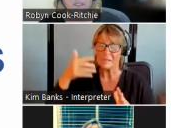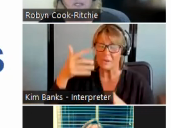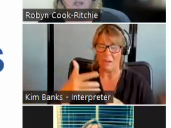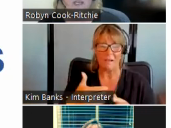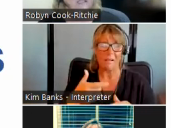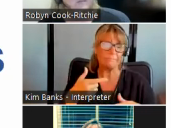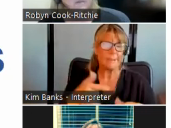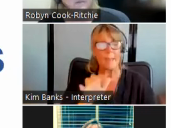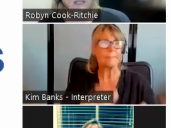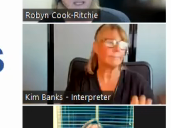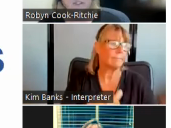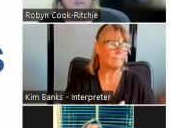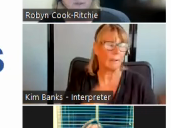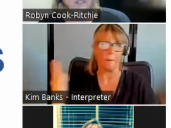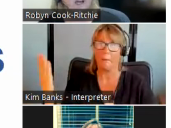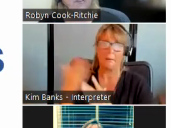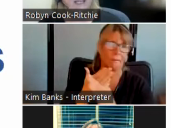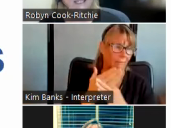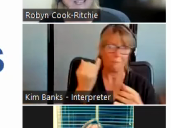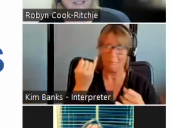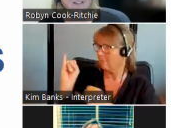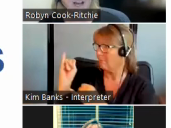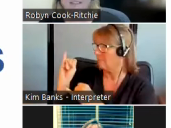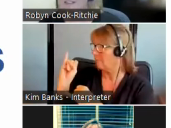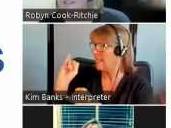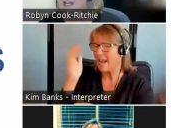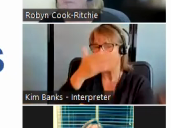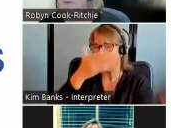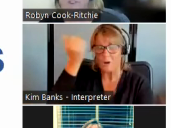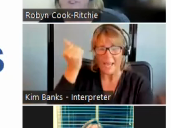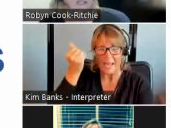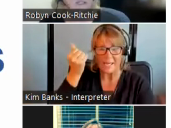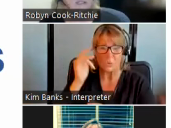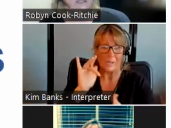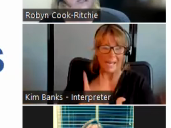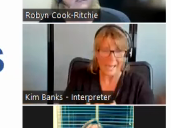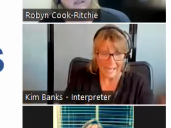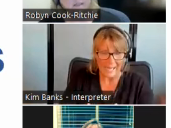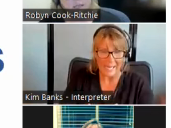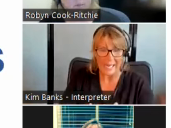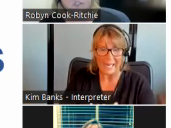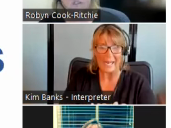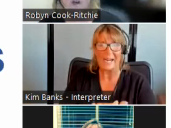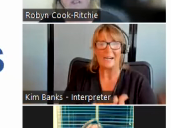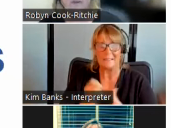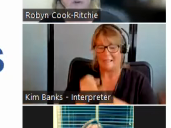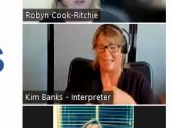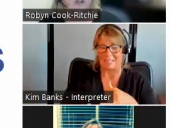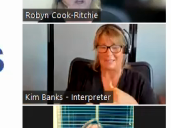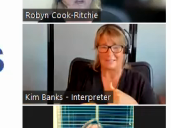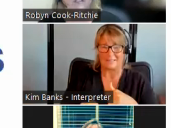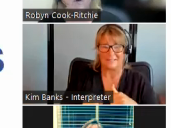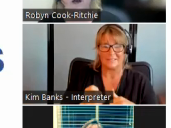interrupted. And sometimes when I get interrupted, I forget to take the last step, which is the step we just talked